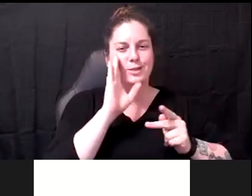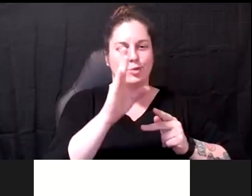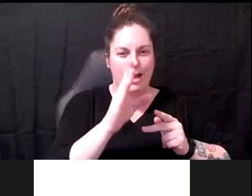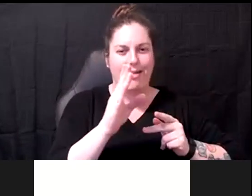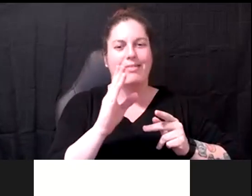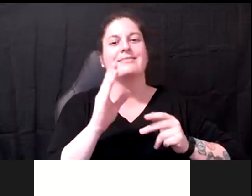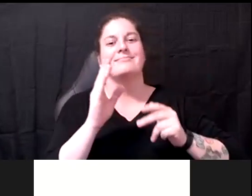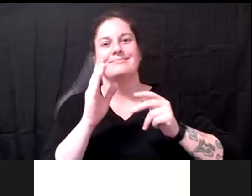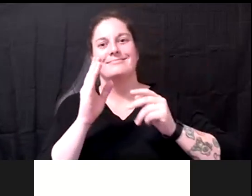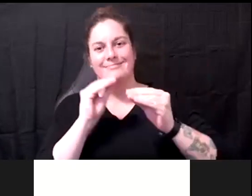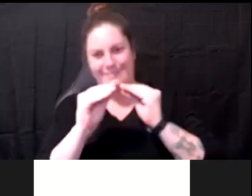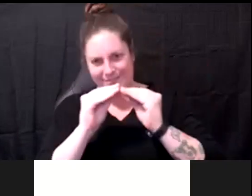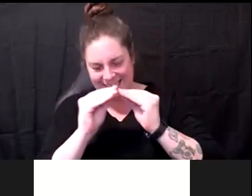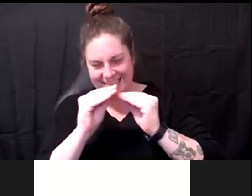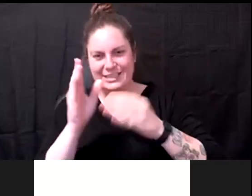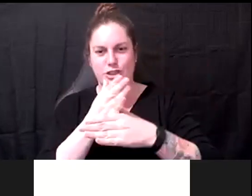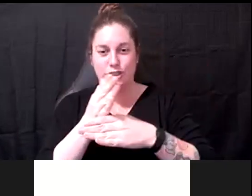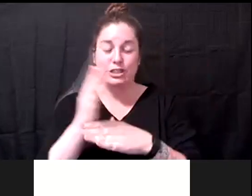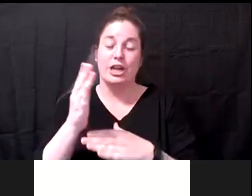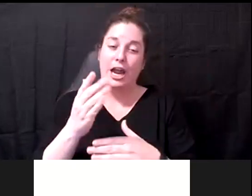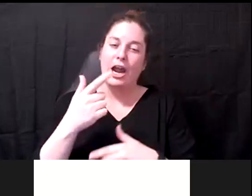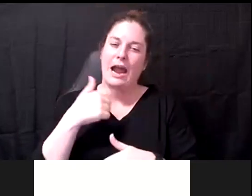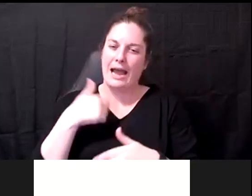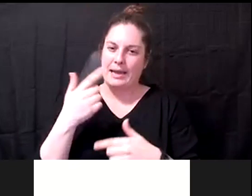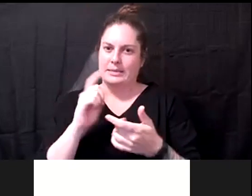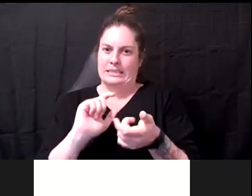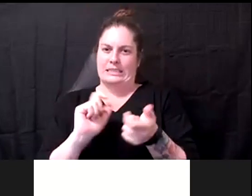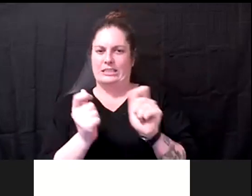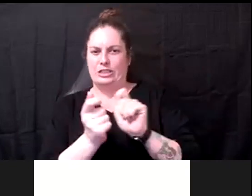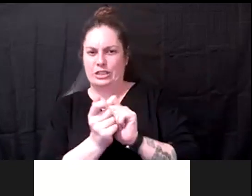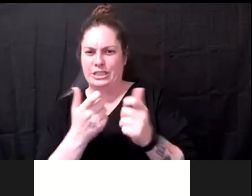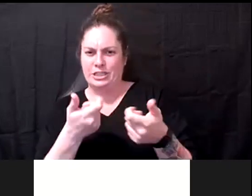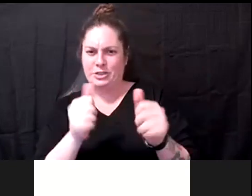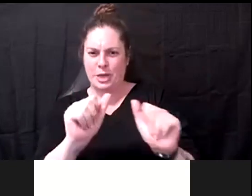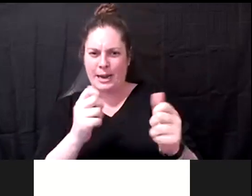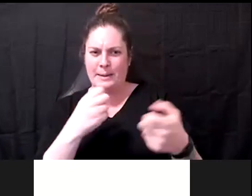to teaching for multiple colleges and making sure that I log in